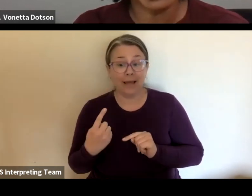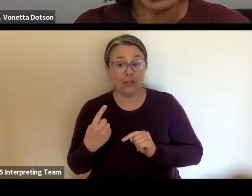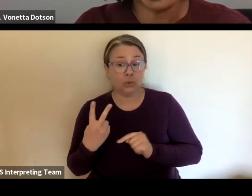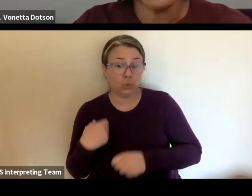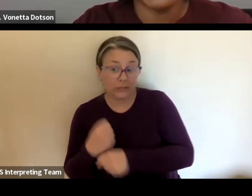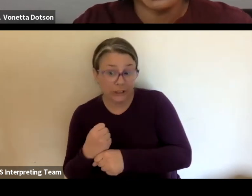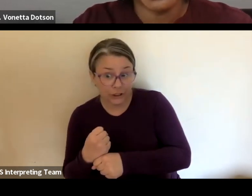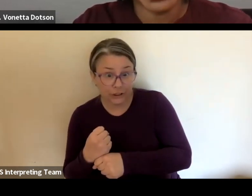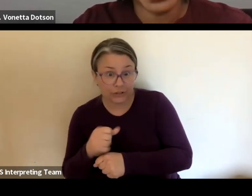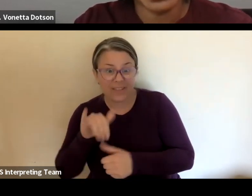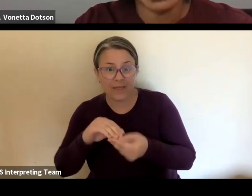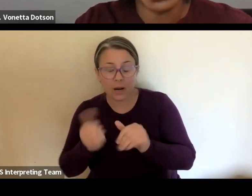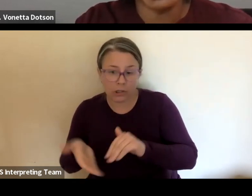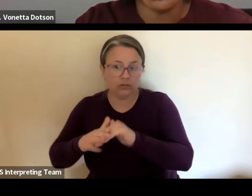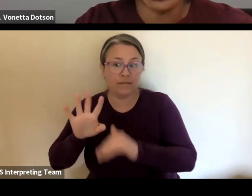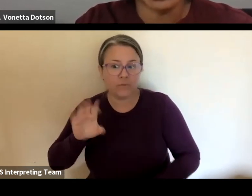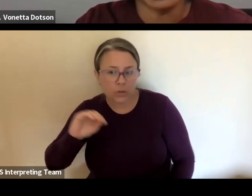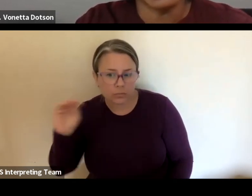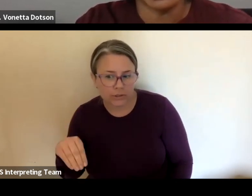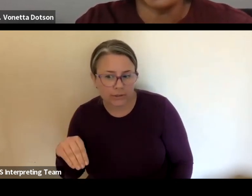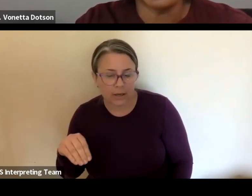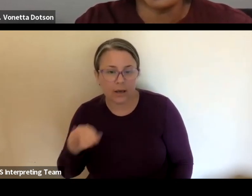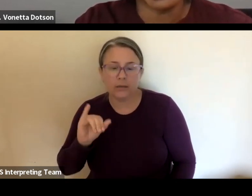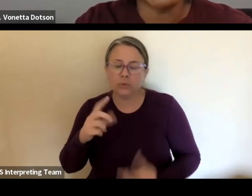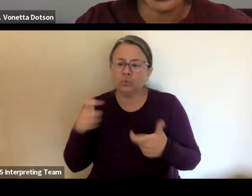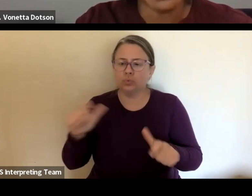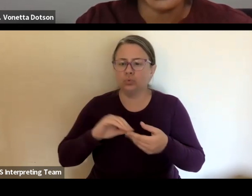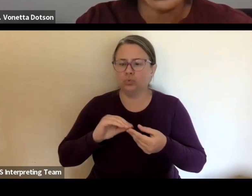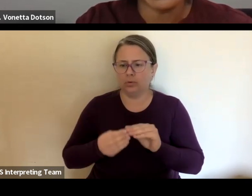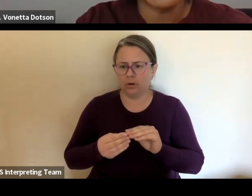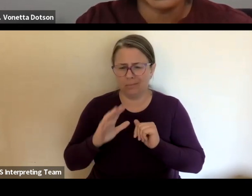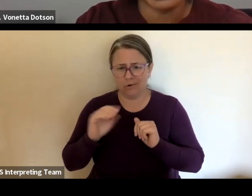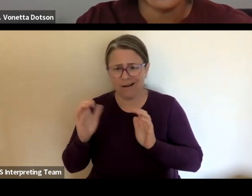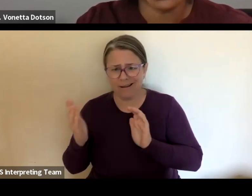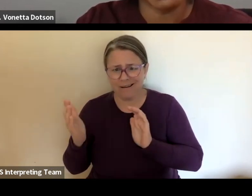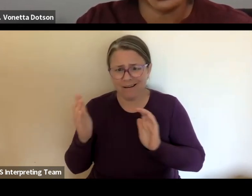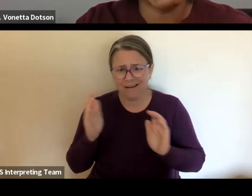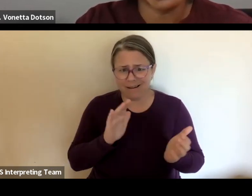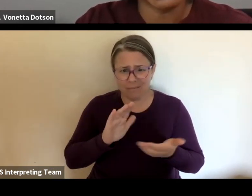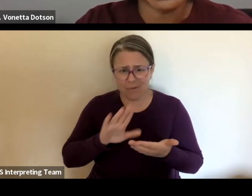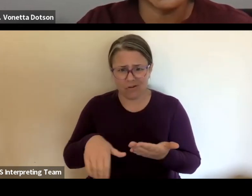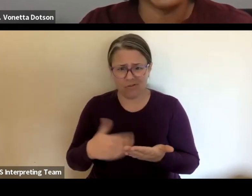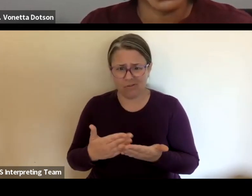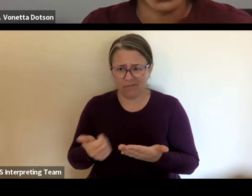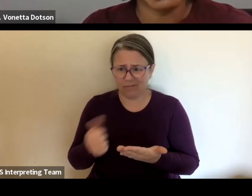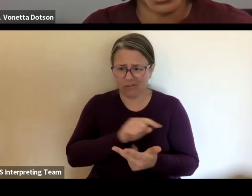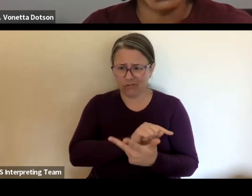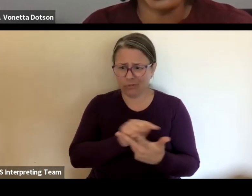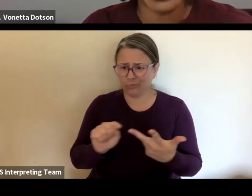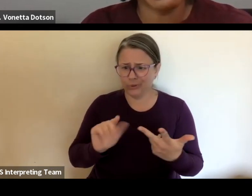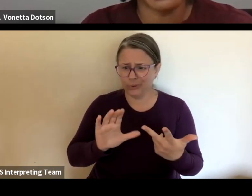that's going to be in contrast to all the other groups that had anywhere between 4.5%